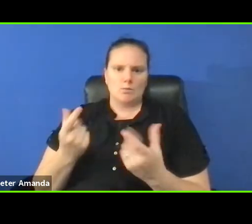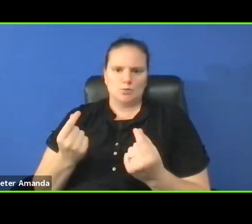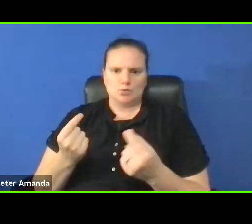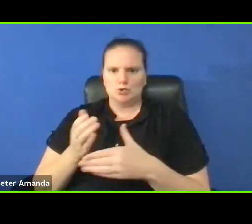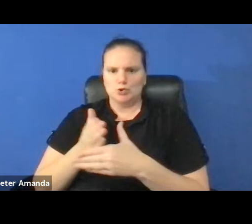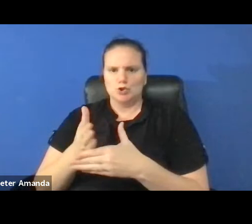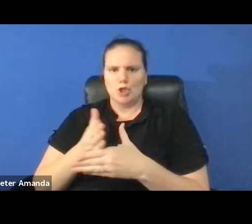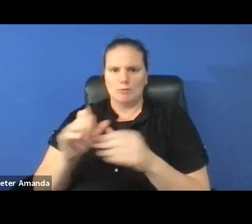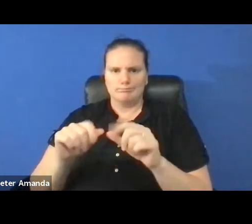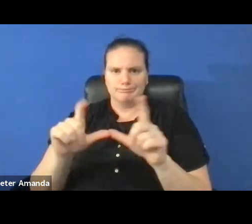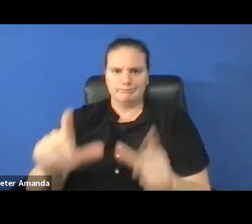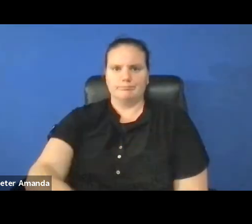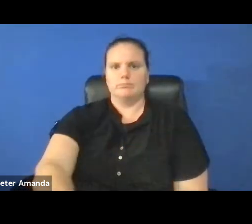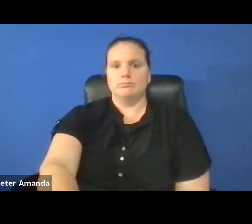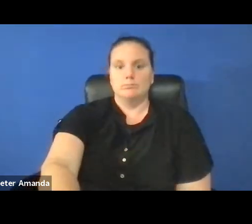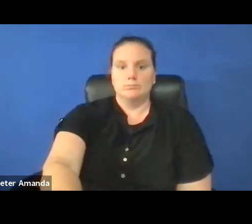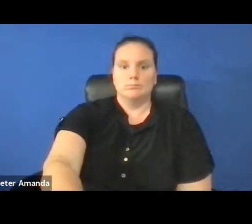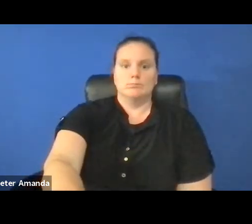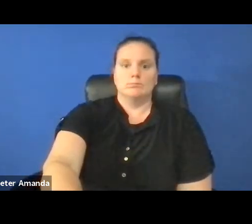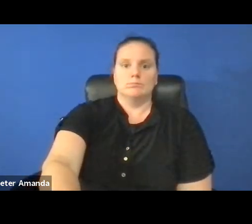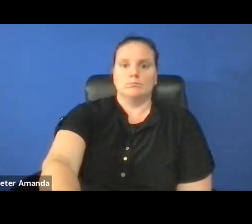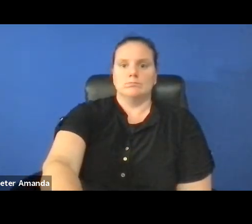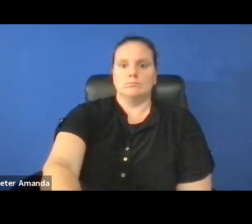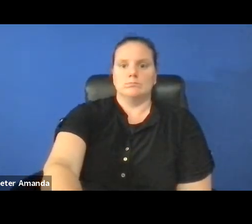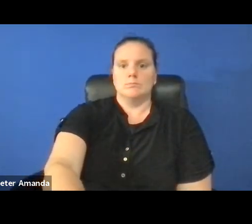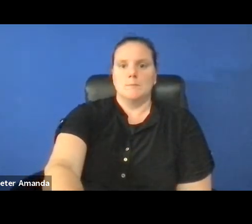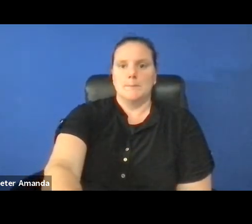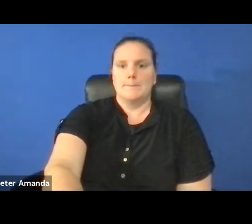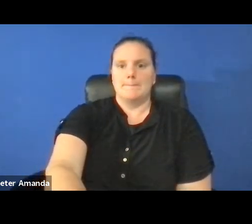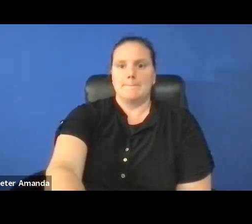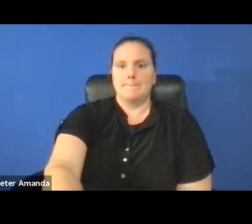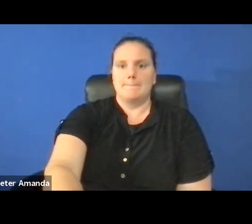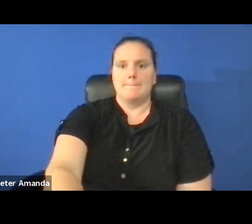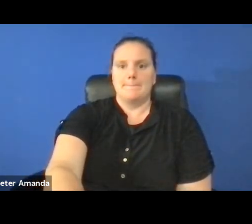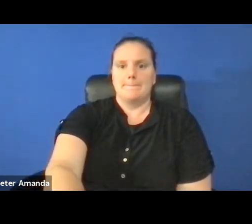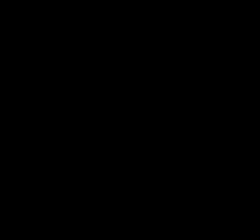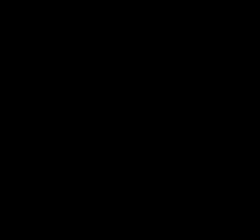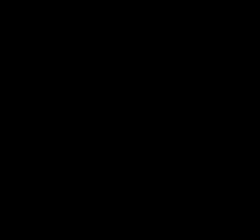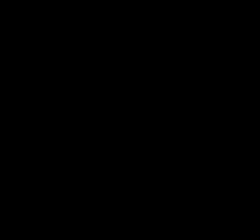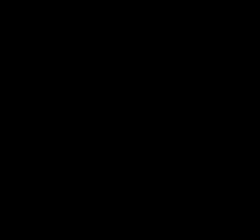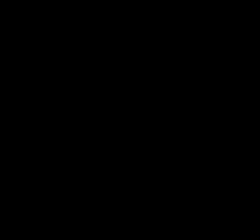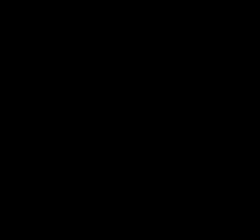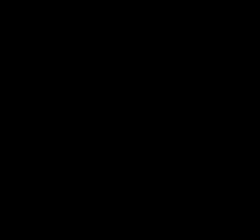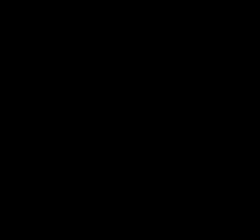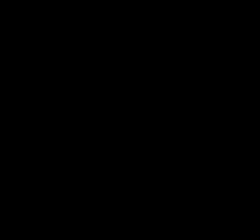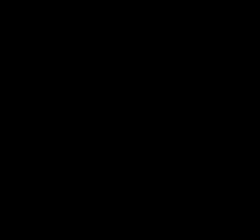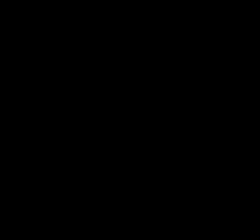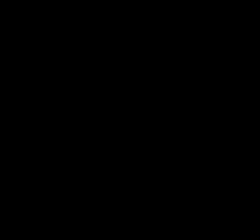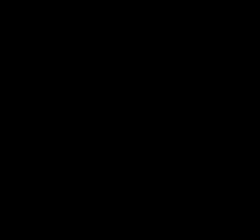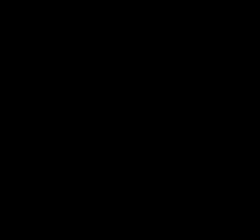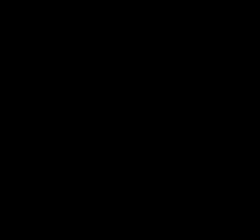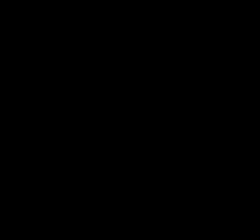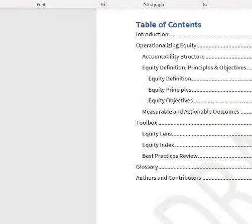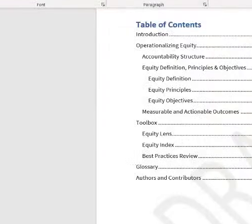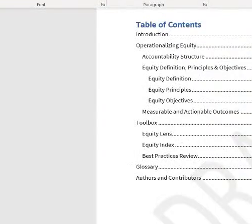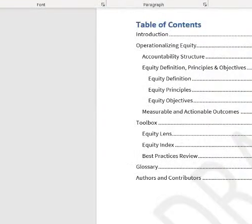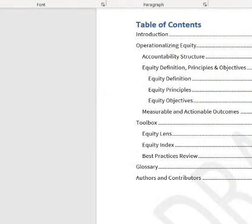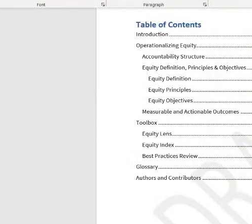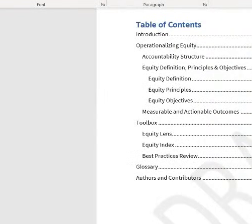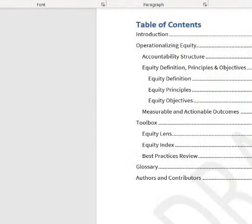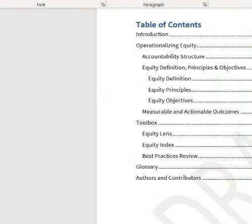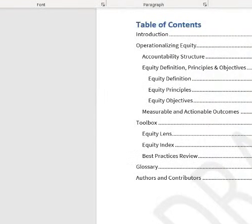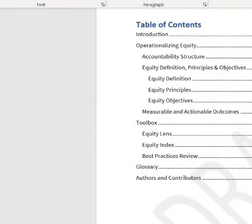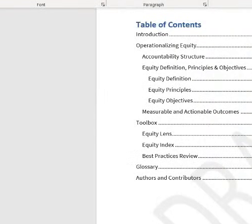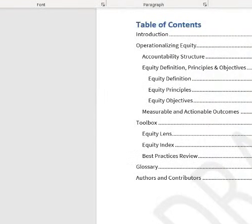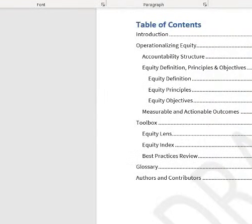share screen here, if that's possible. So let me try to attempt this here. Can you guys hear, see my screen?